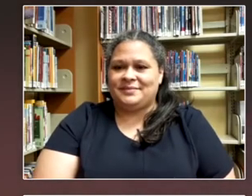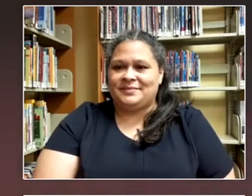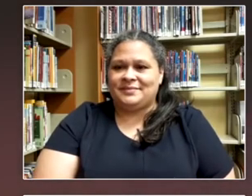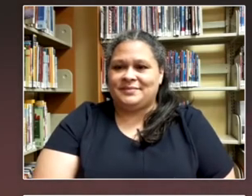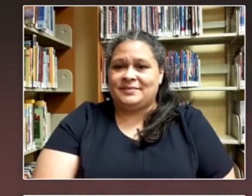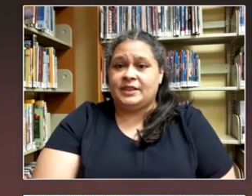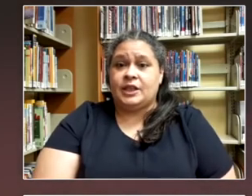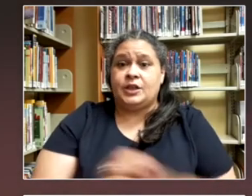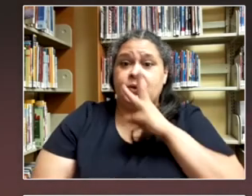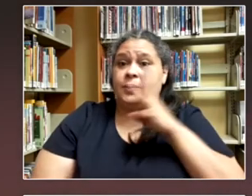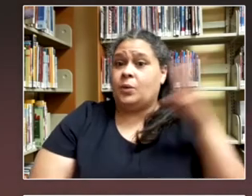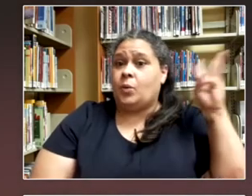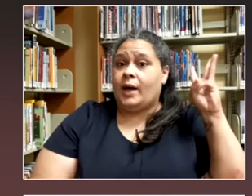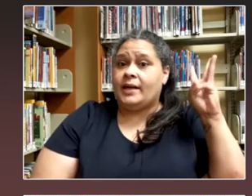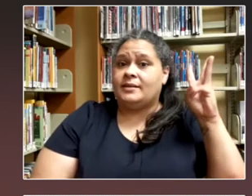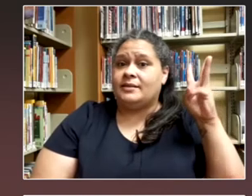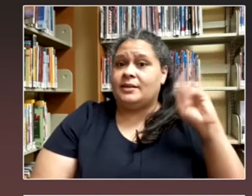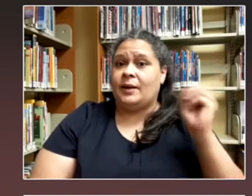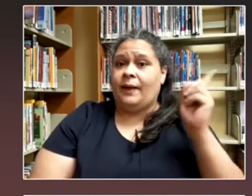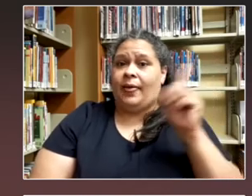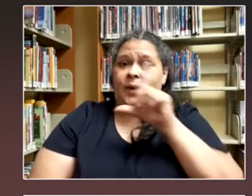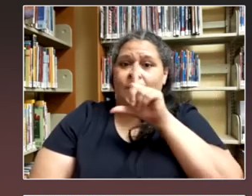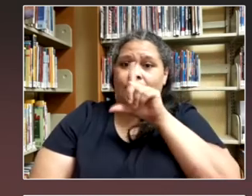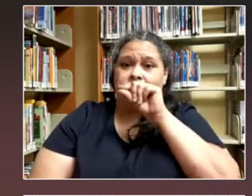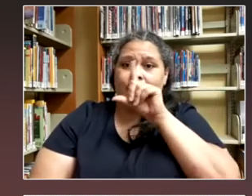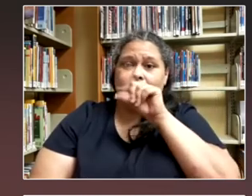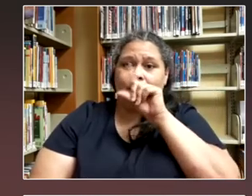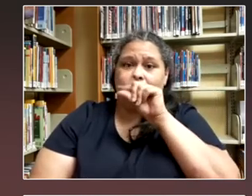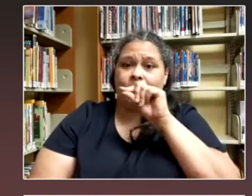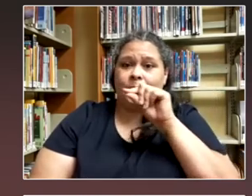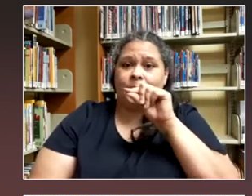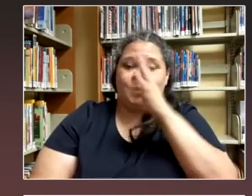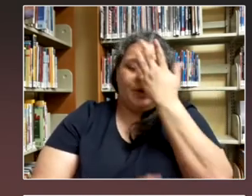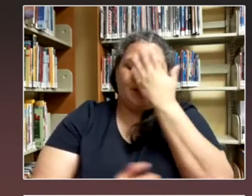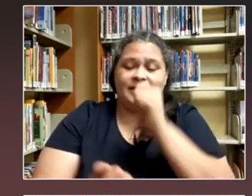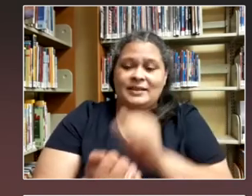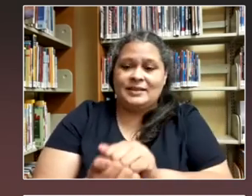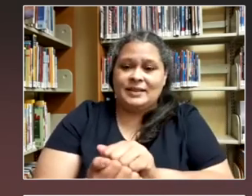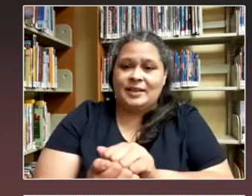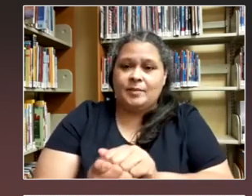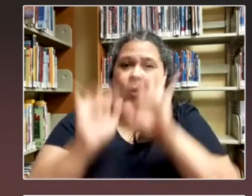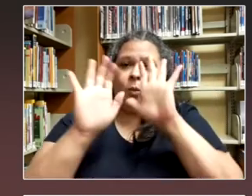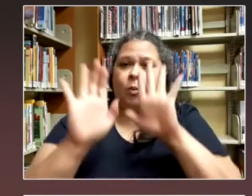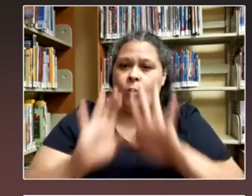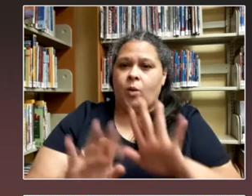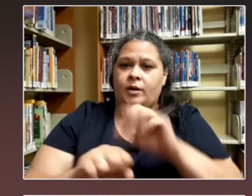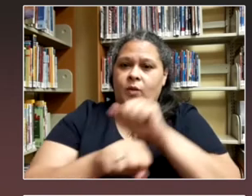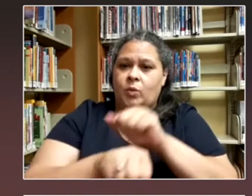To the west, where birds roost, a rock of wonder, salt, was found.